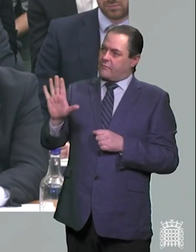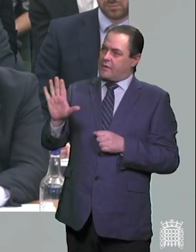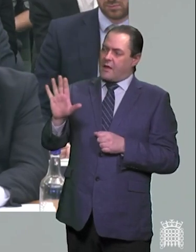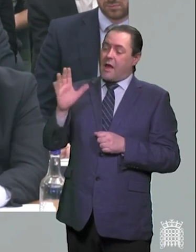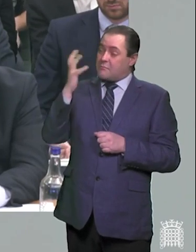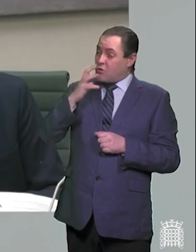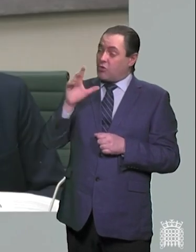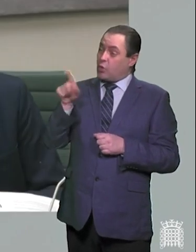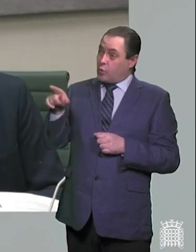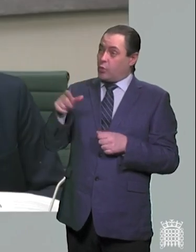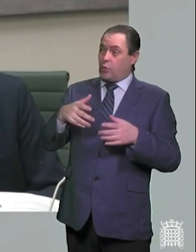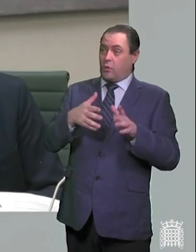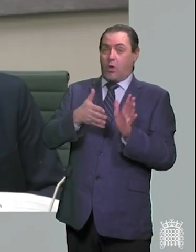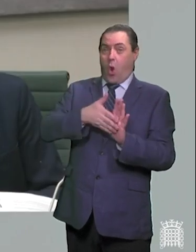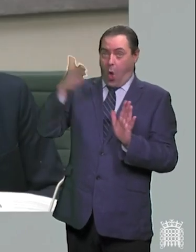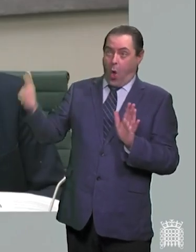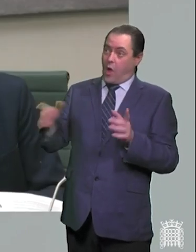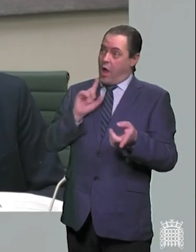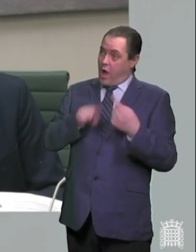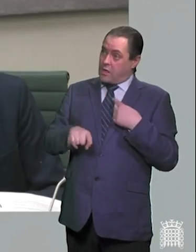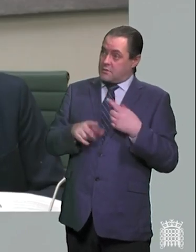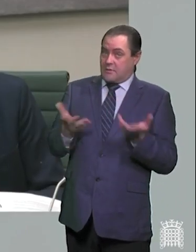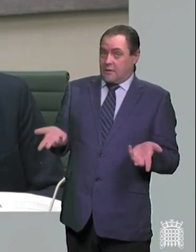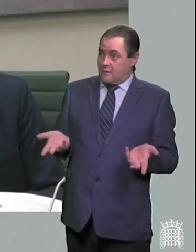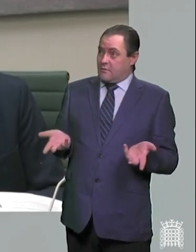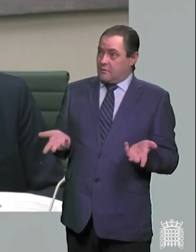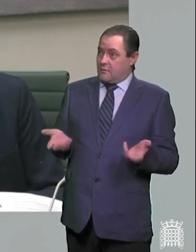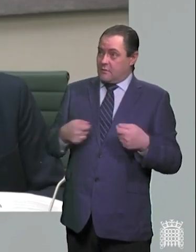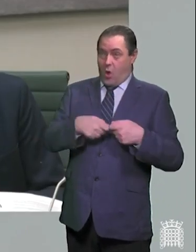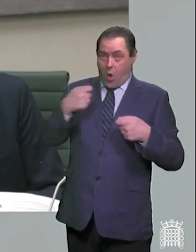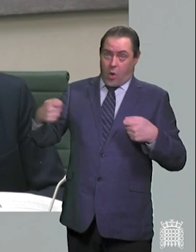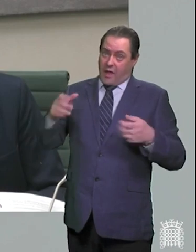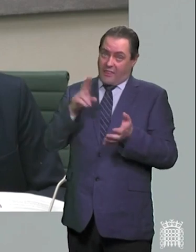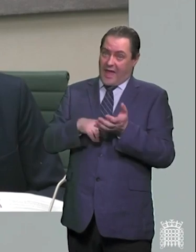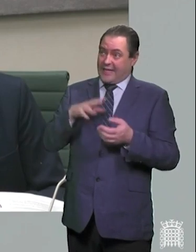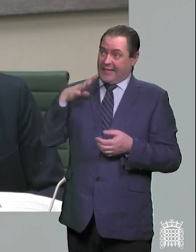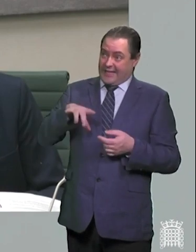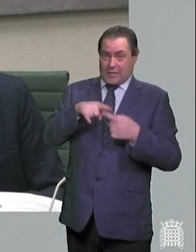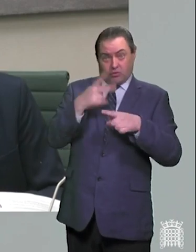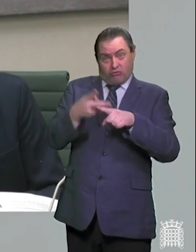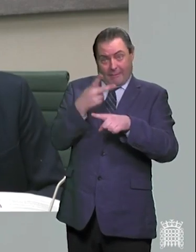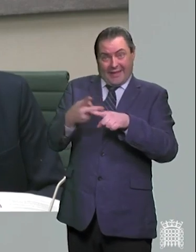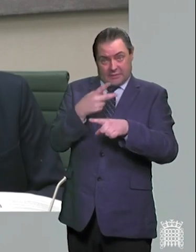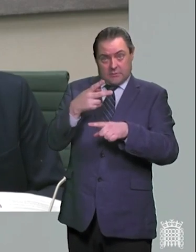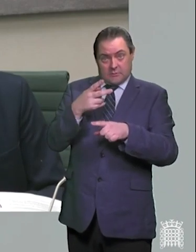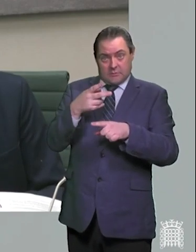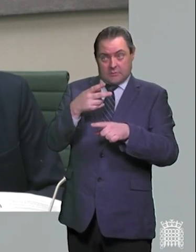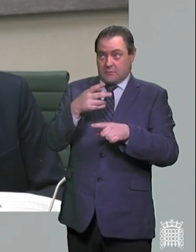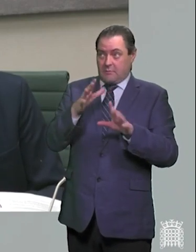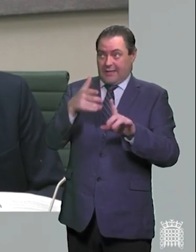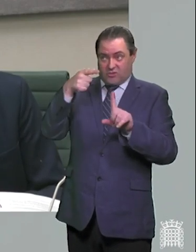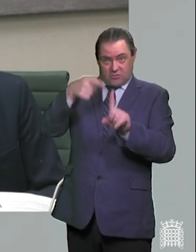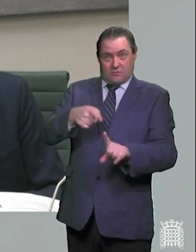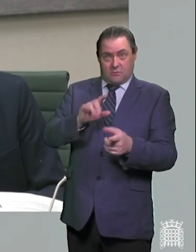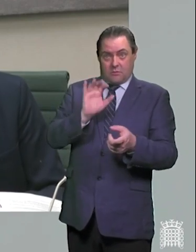Look, I'm sorry, you're giving very long answers, and it's taking longer than we need, and Please. You're repeating yourself quite a lot. Can we just get on